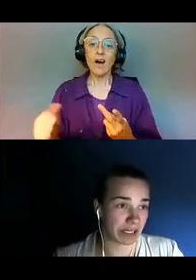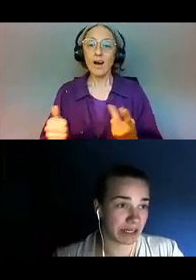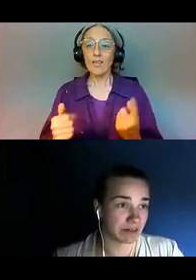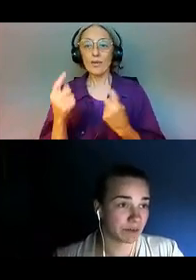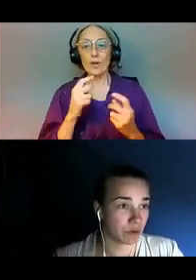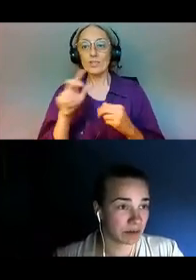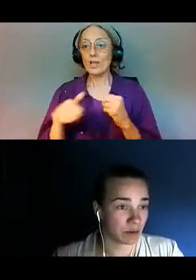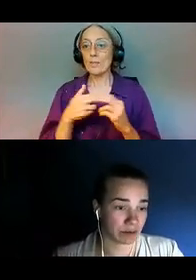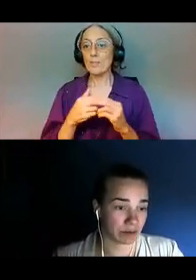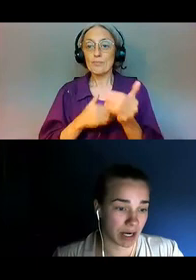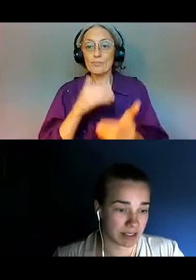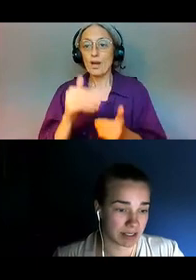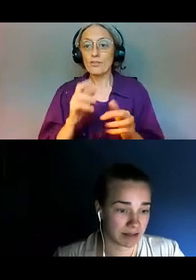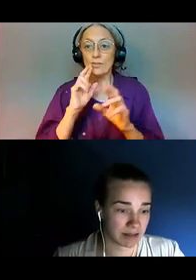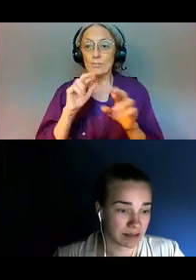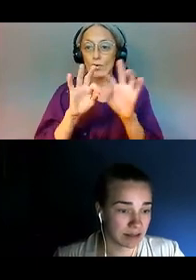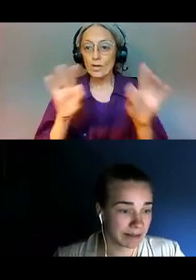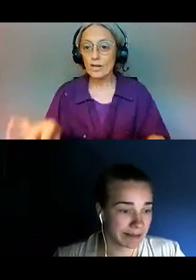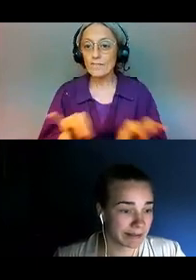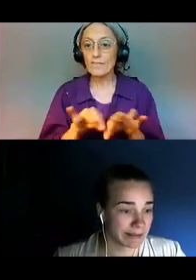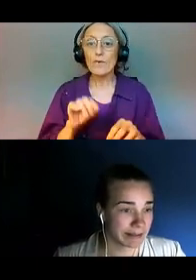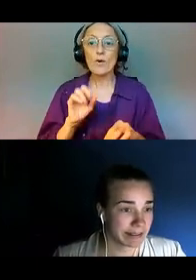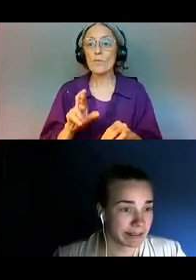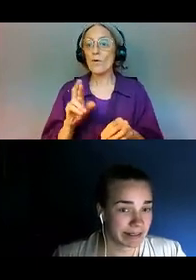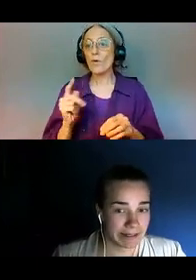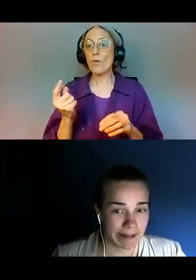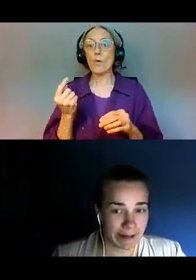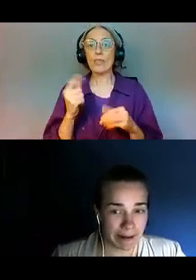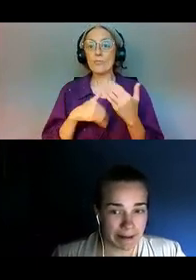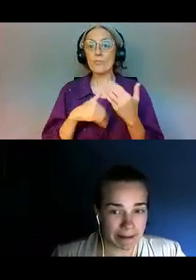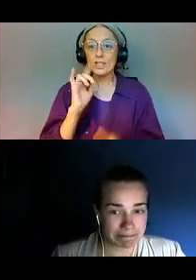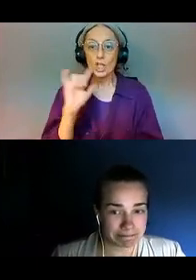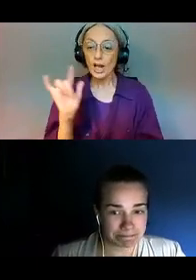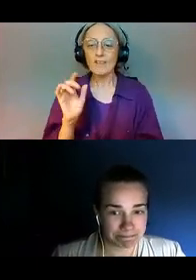progress reporting form or process.